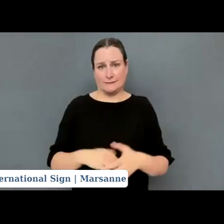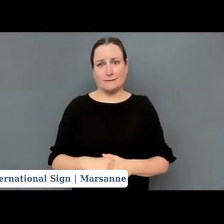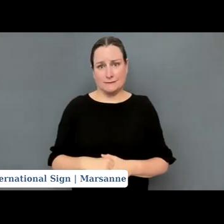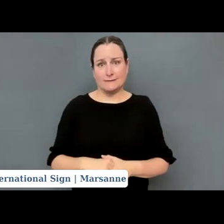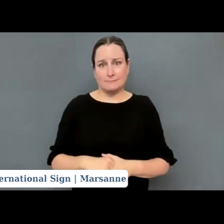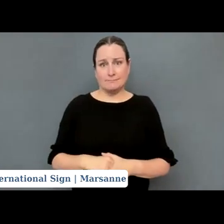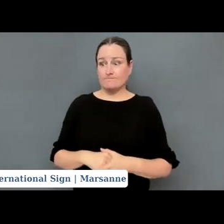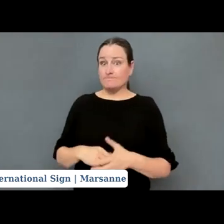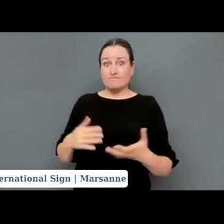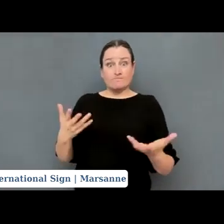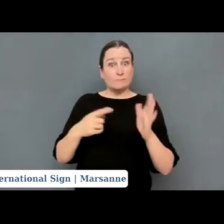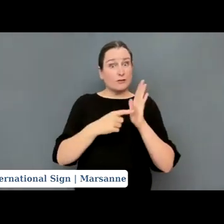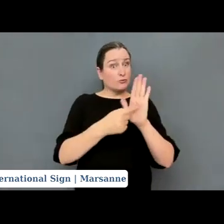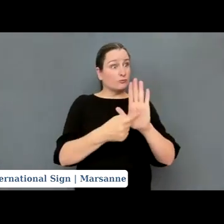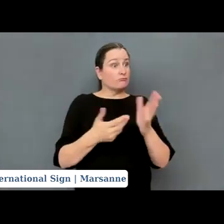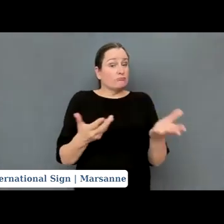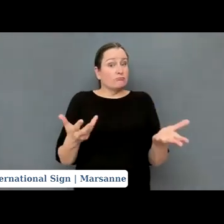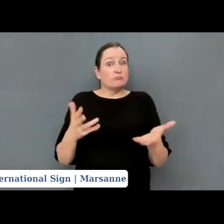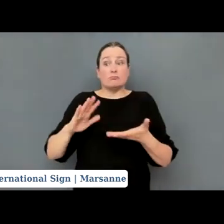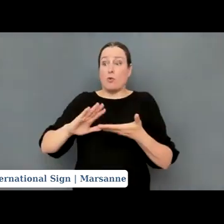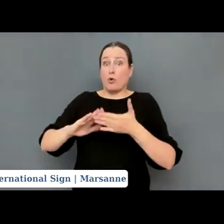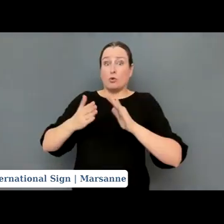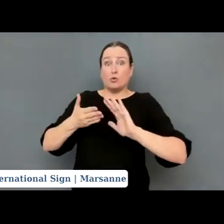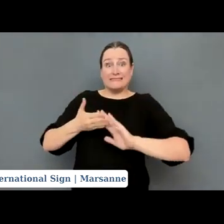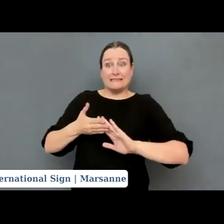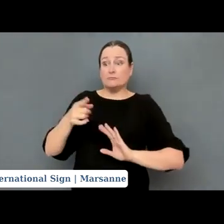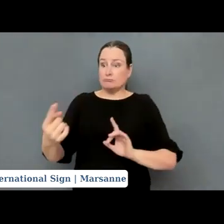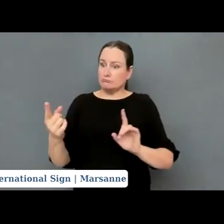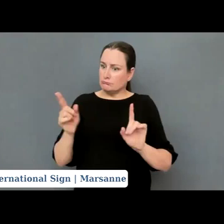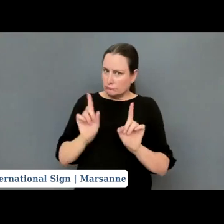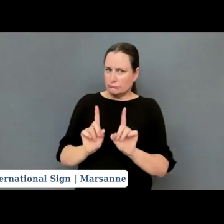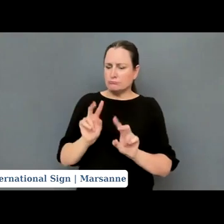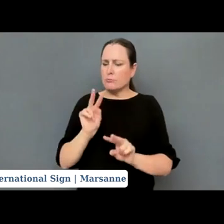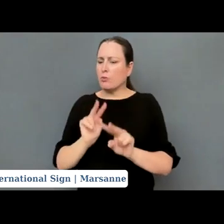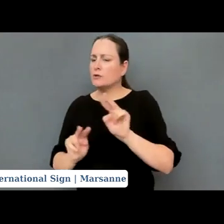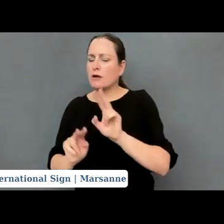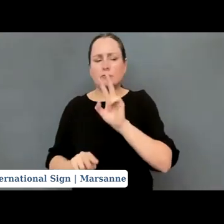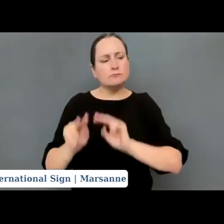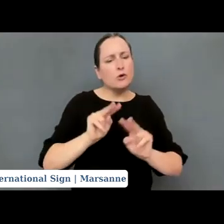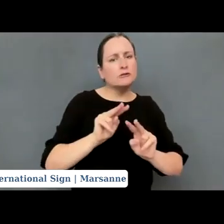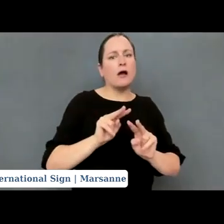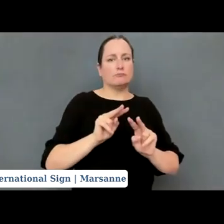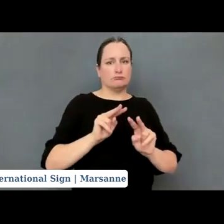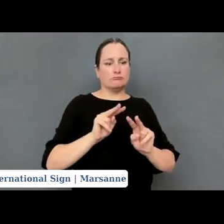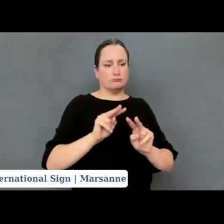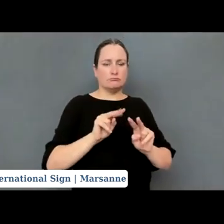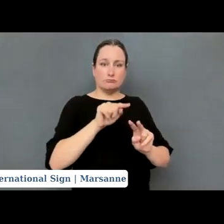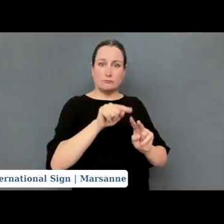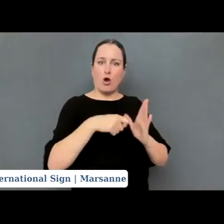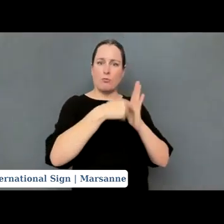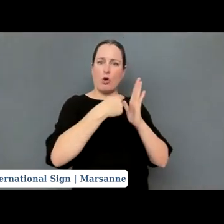agreement that we have seen in most of the programs. On the one hand, because it collects